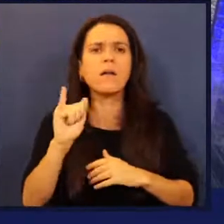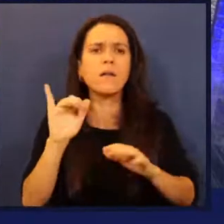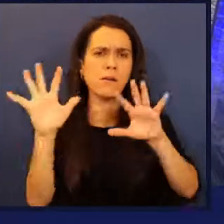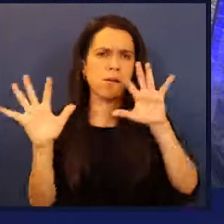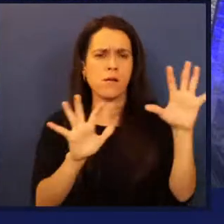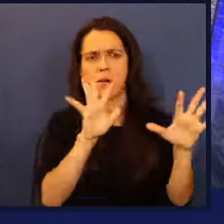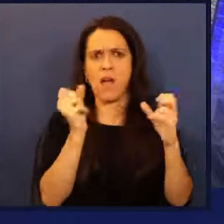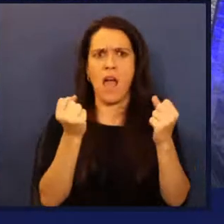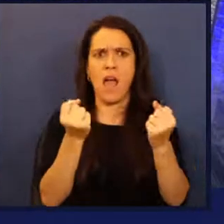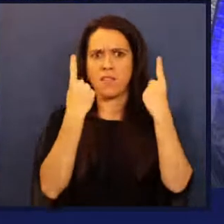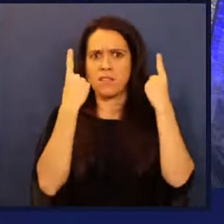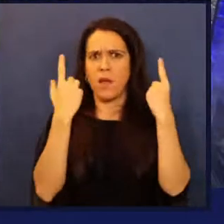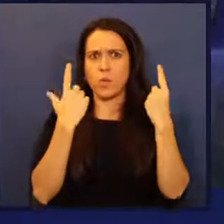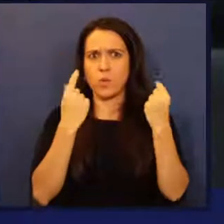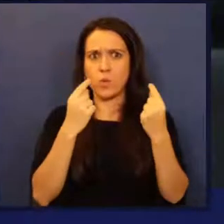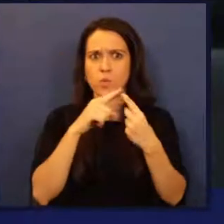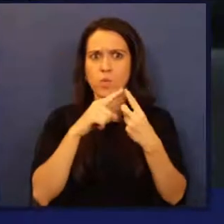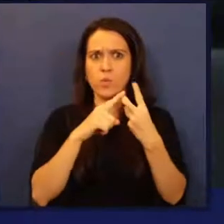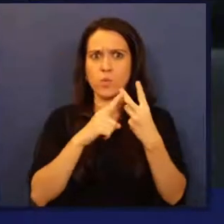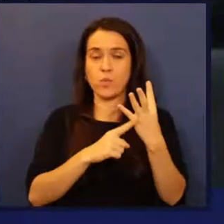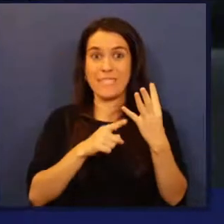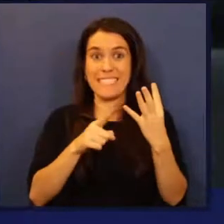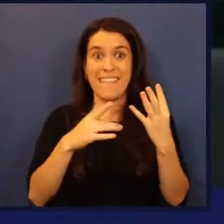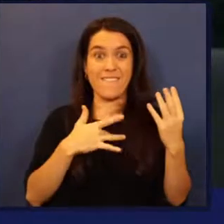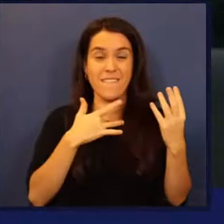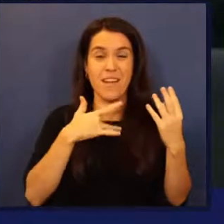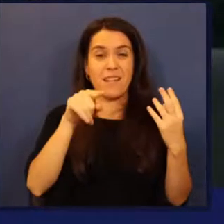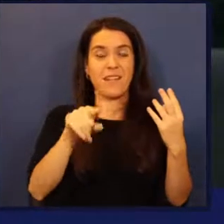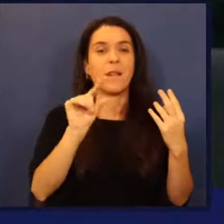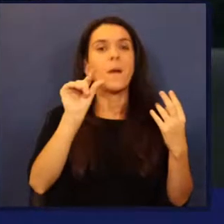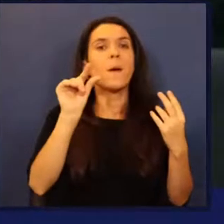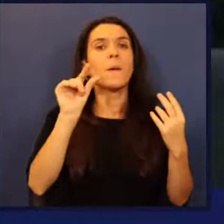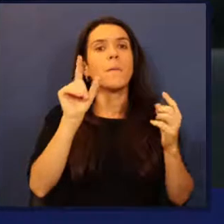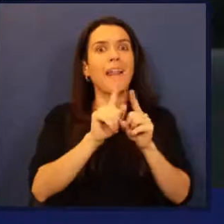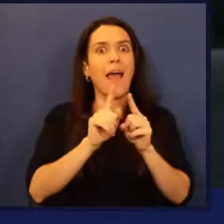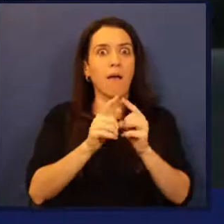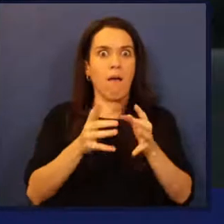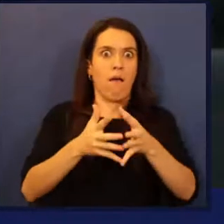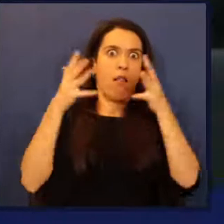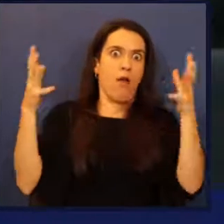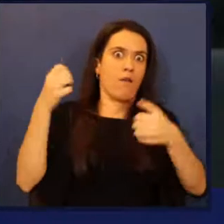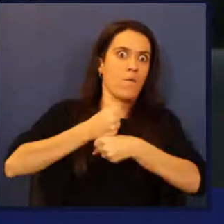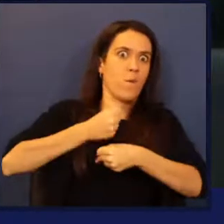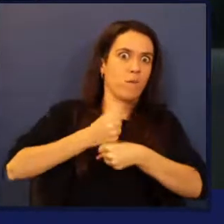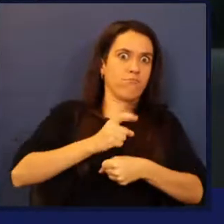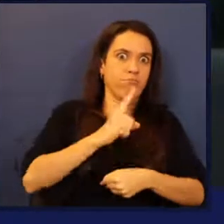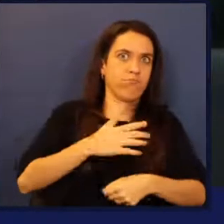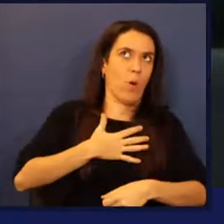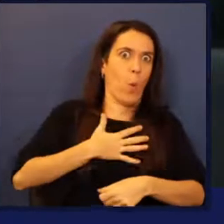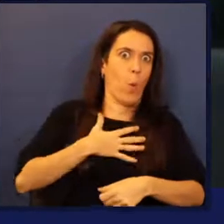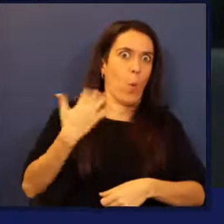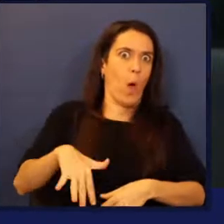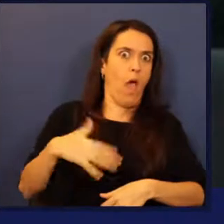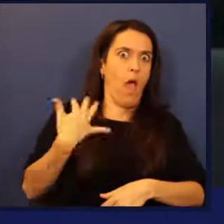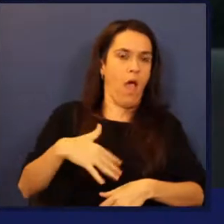need to do. And this sounds like a lot of work, actually, if I'm honest. So I'm thinking, what would be actually